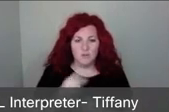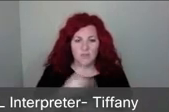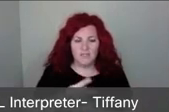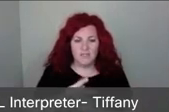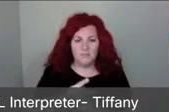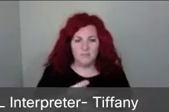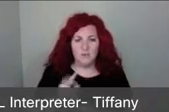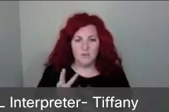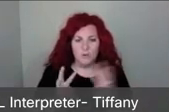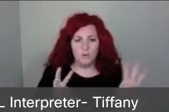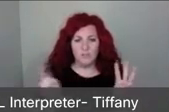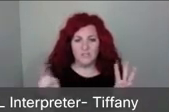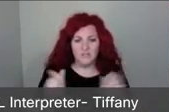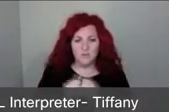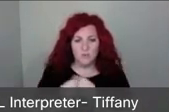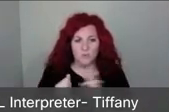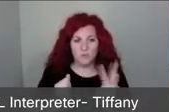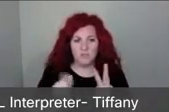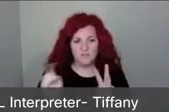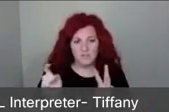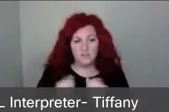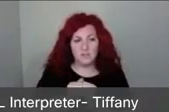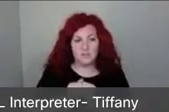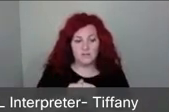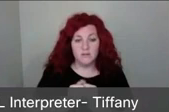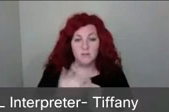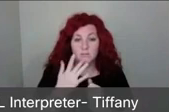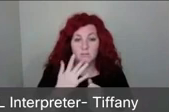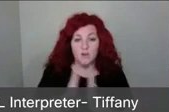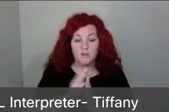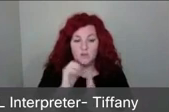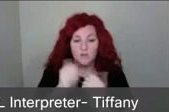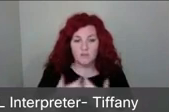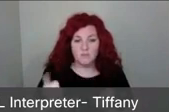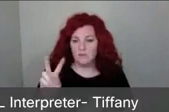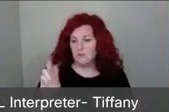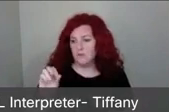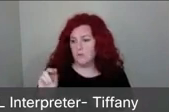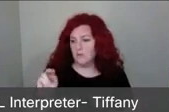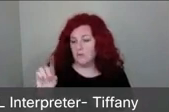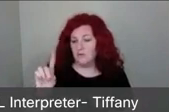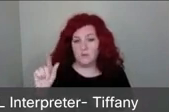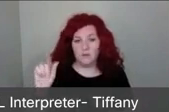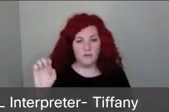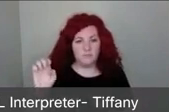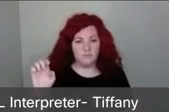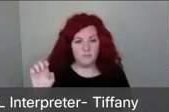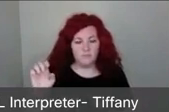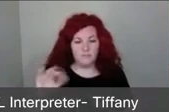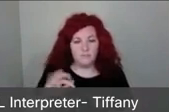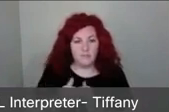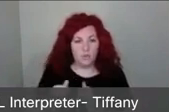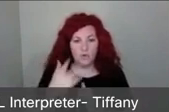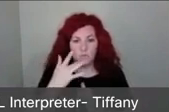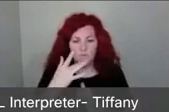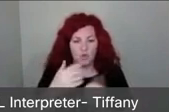West Phoenix with West Phoenix. Also, I would like to ask to not split Avondale, whichever precinct you put in